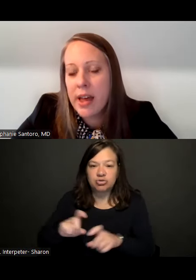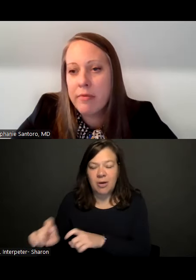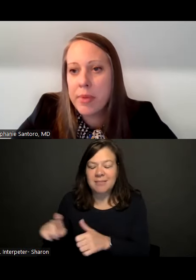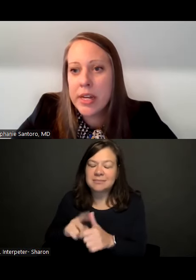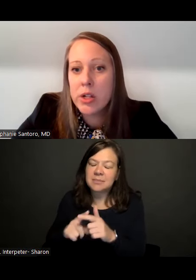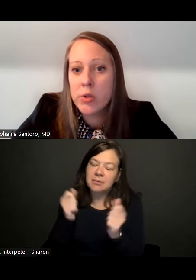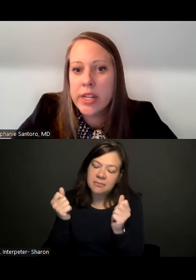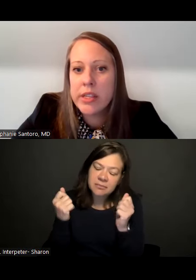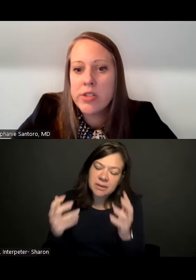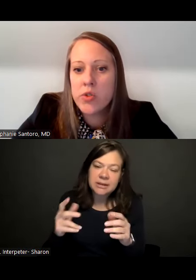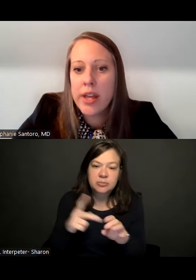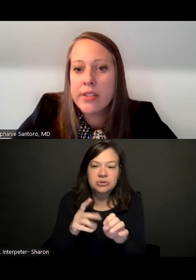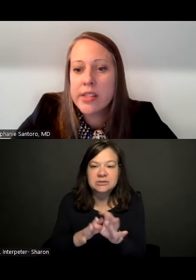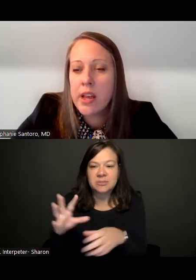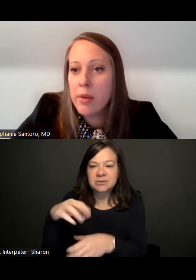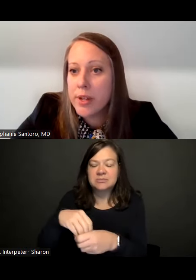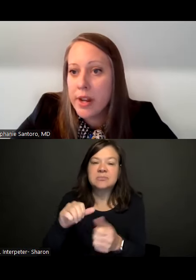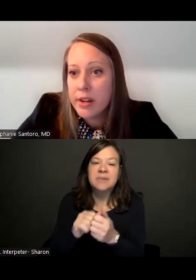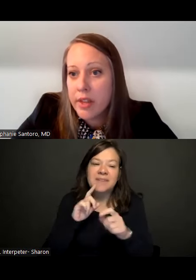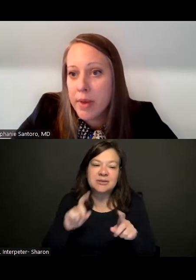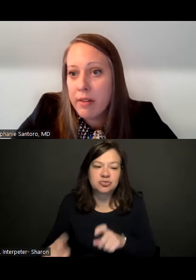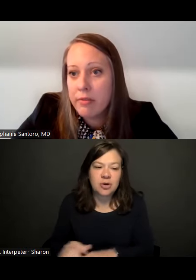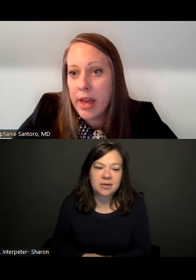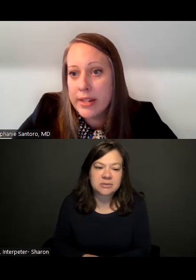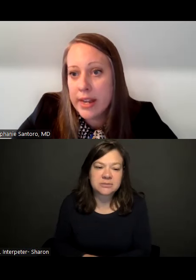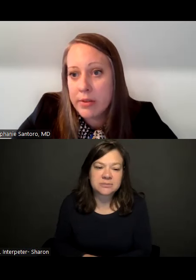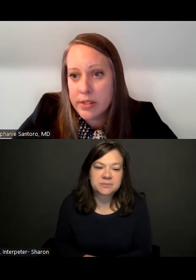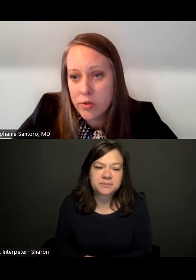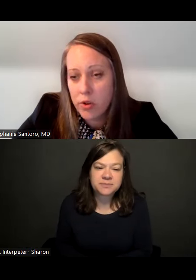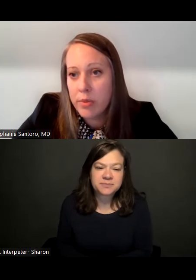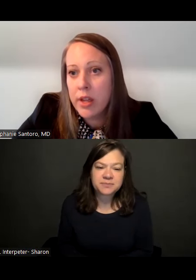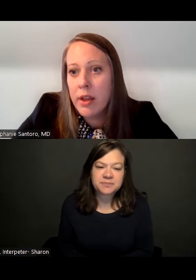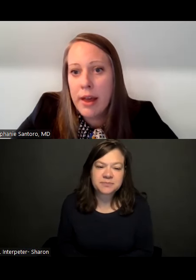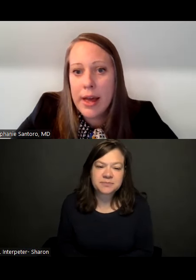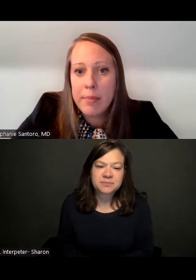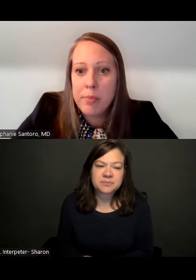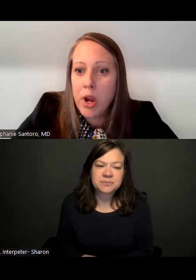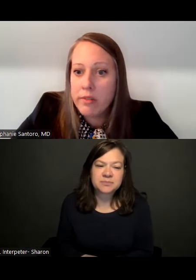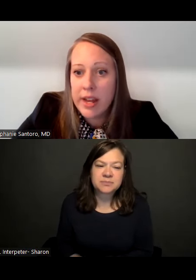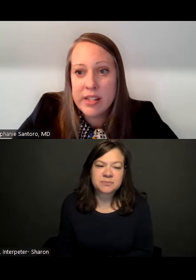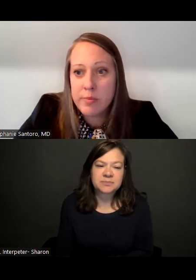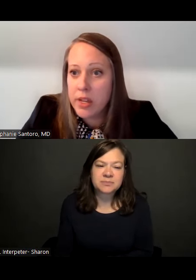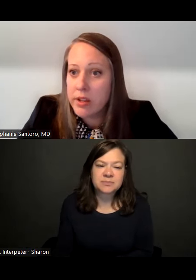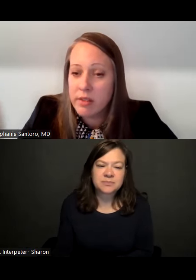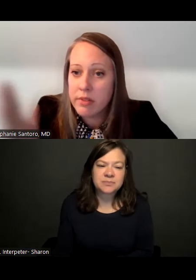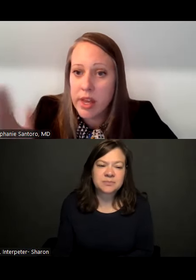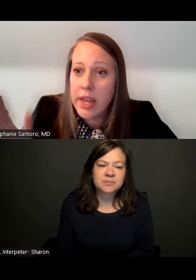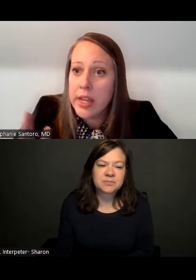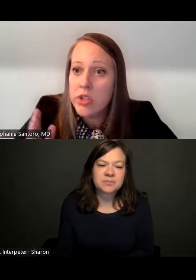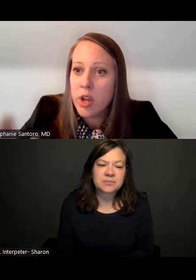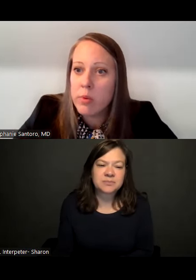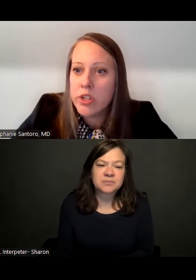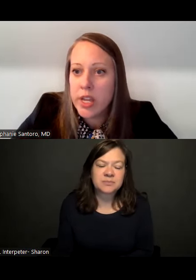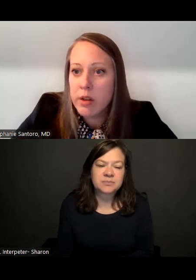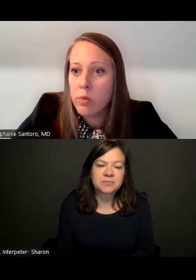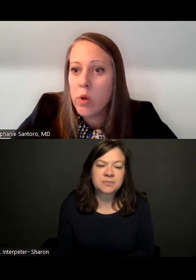participants have been included in these trials, but none of them have had Down syndrome. And part of that is because of the